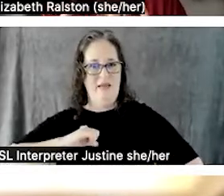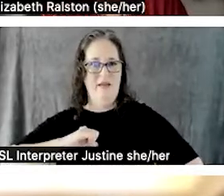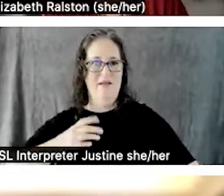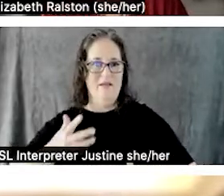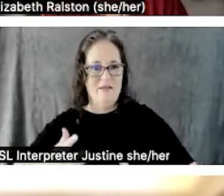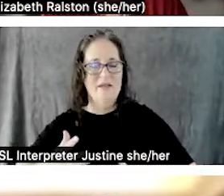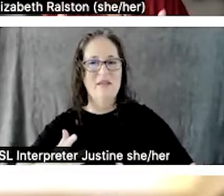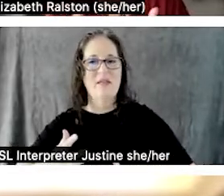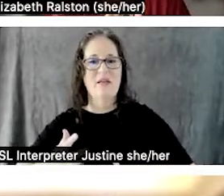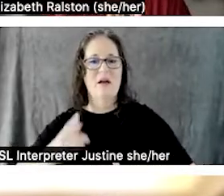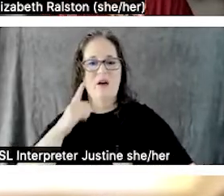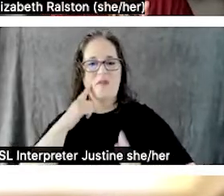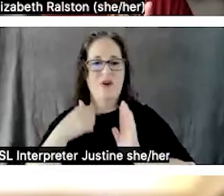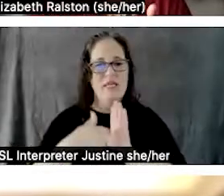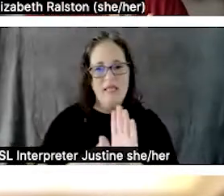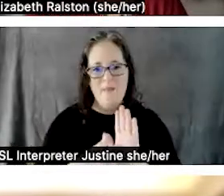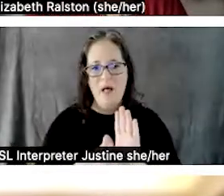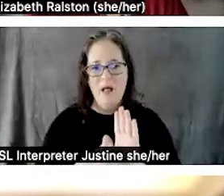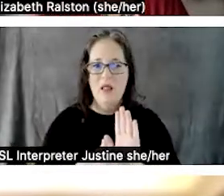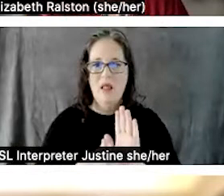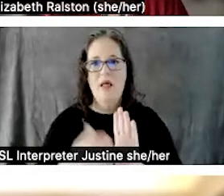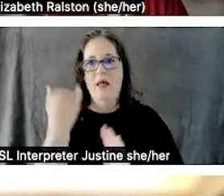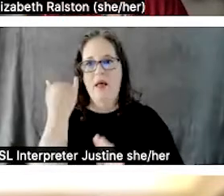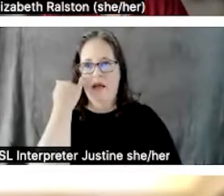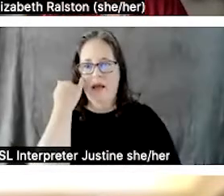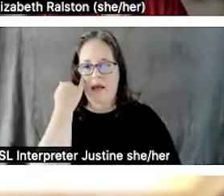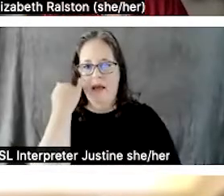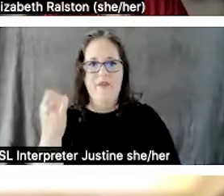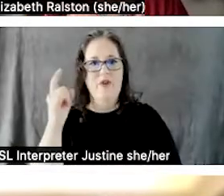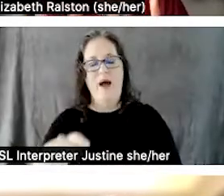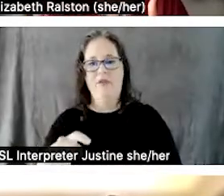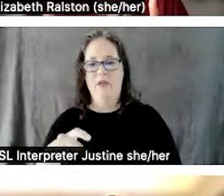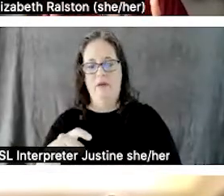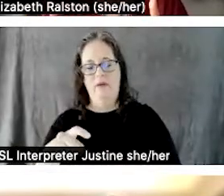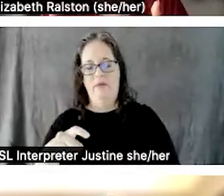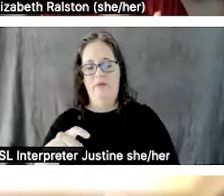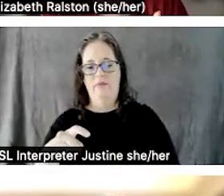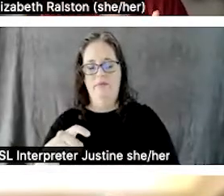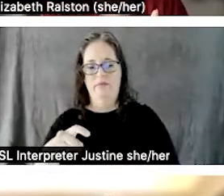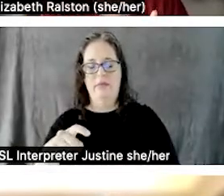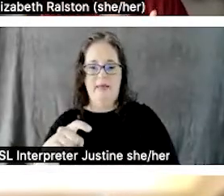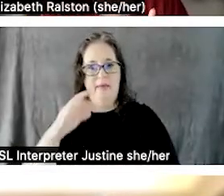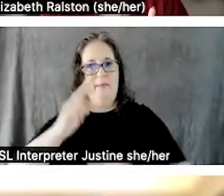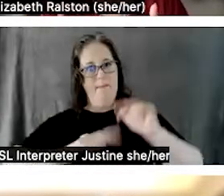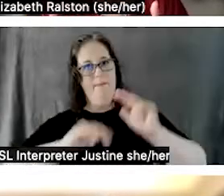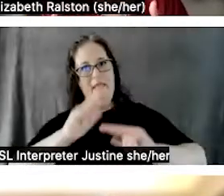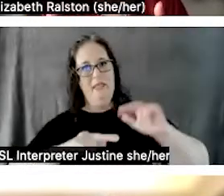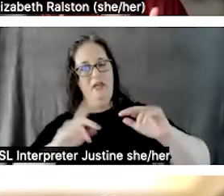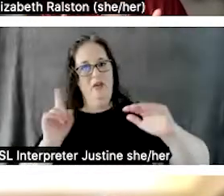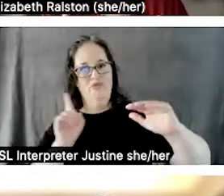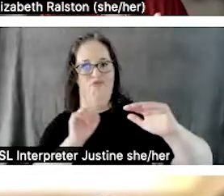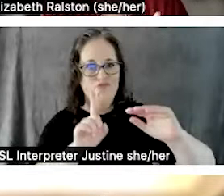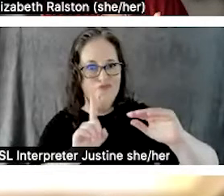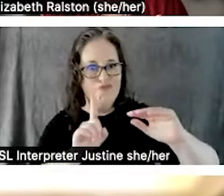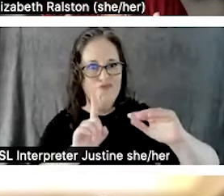in front of your building, people have to go around to get in. Their dignity is not going to be intact because they